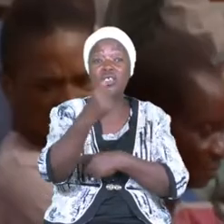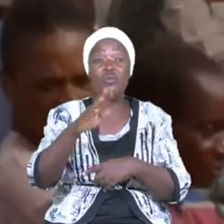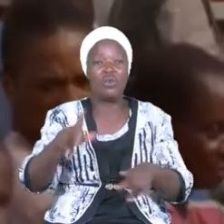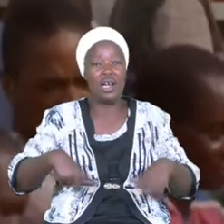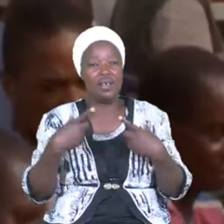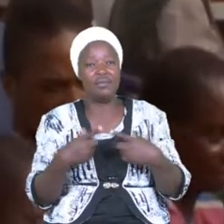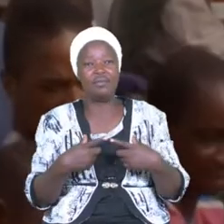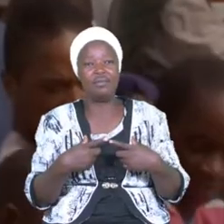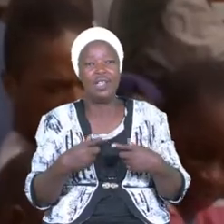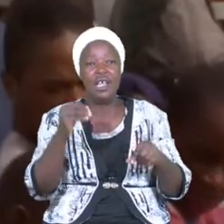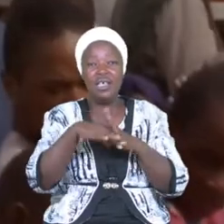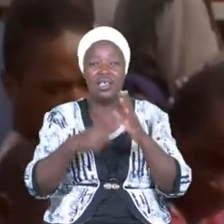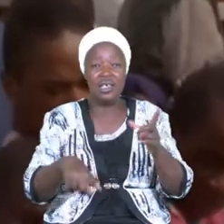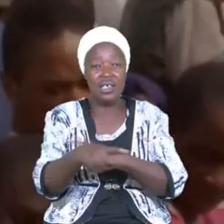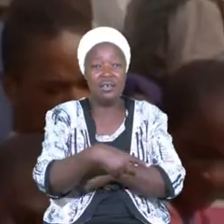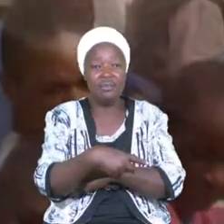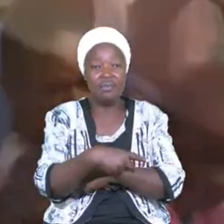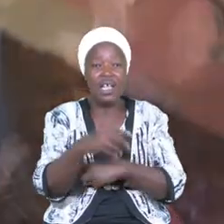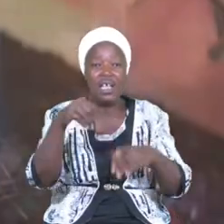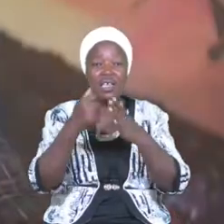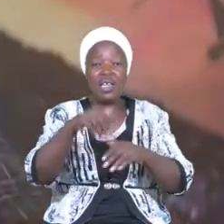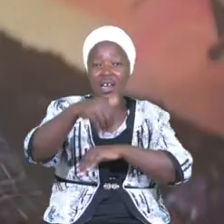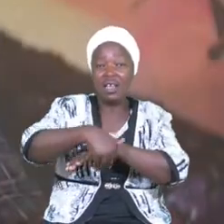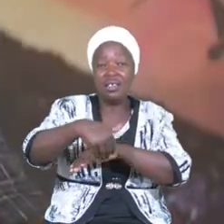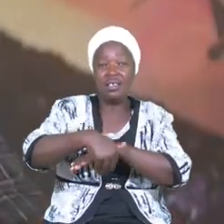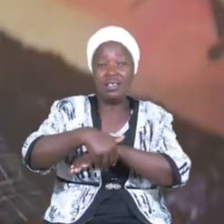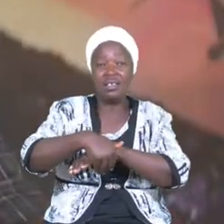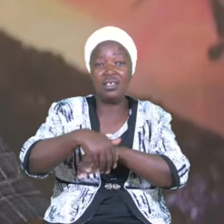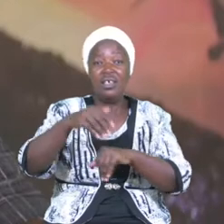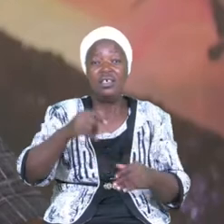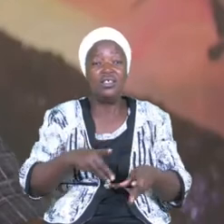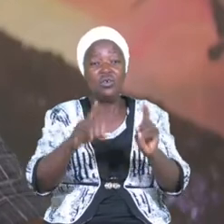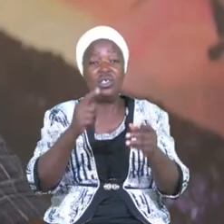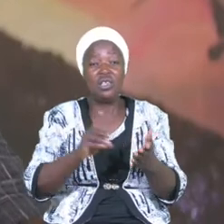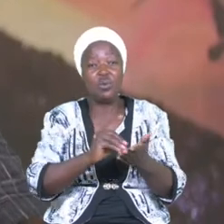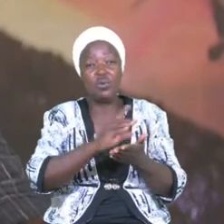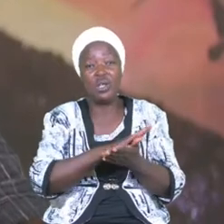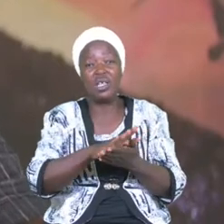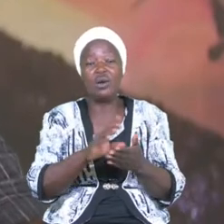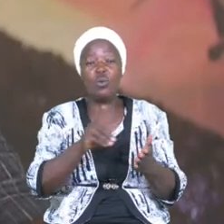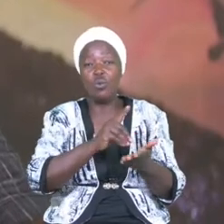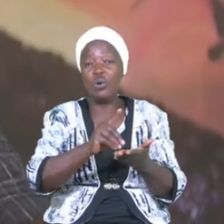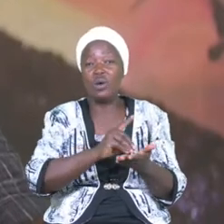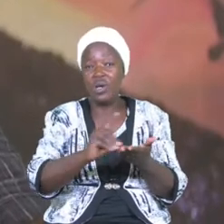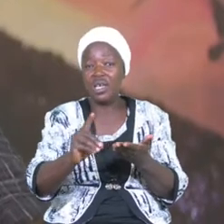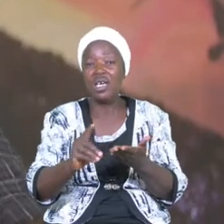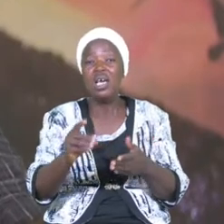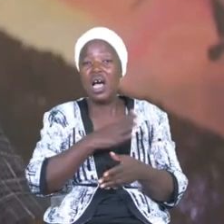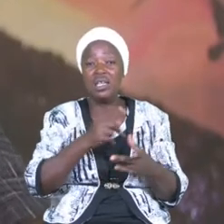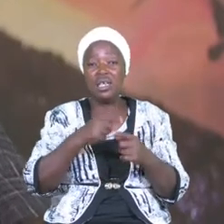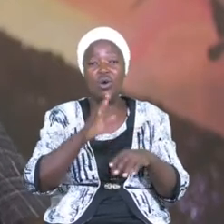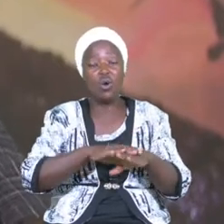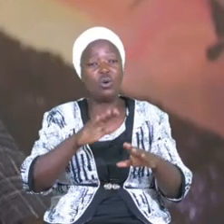in the day, in the night, during the week, and then on Sunday, day